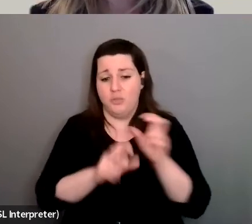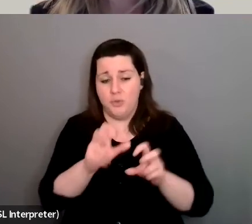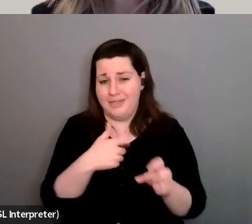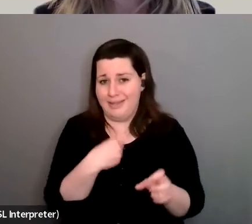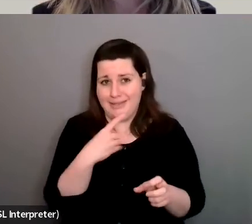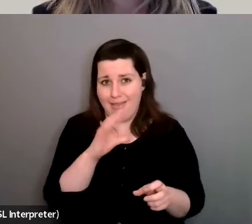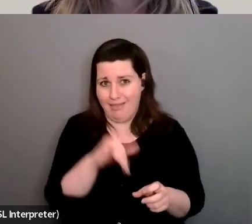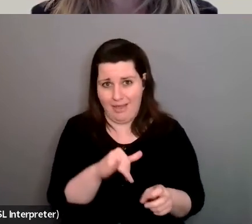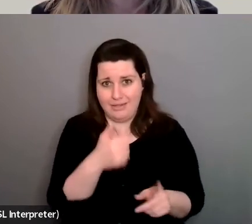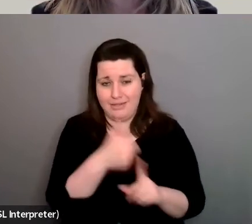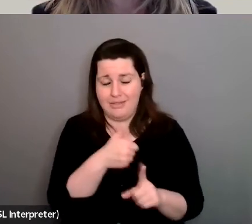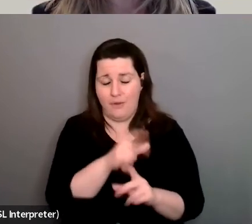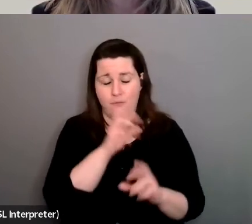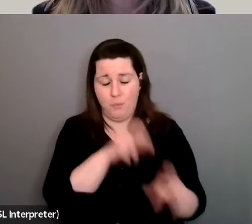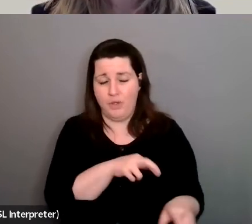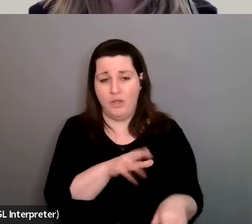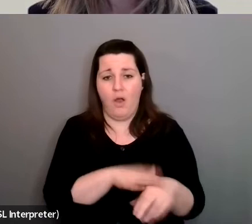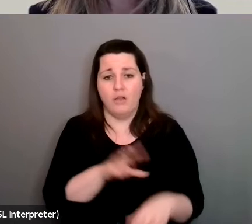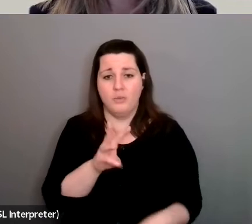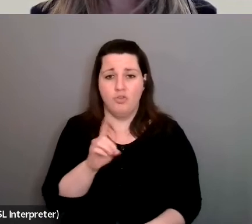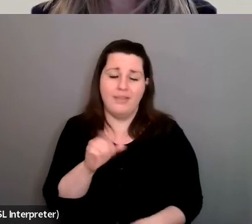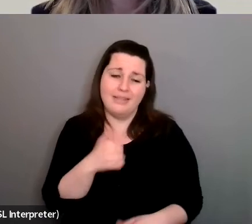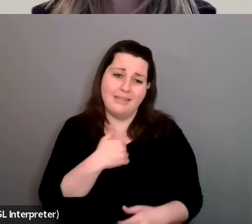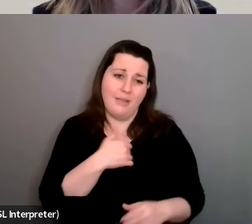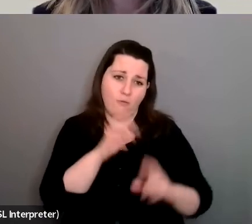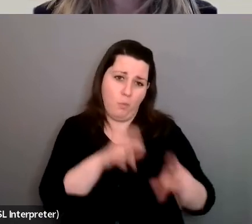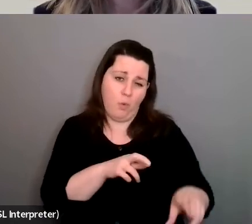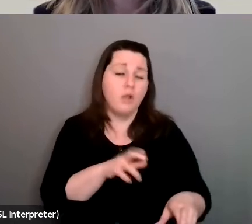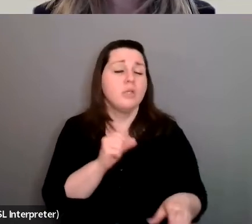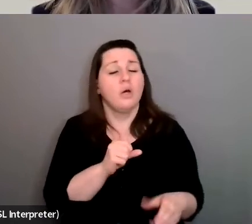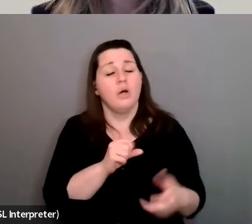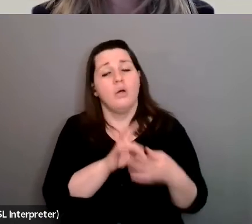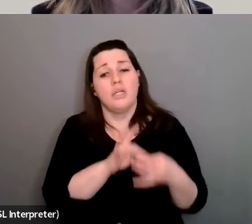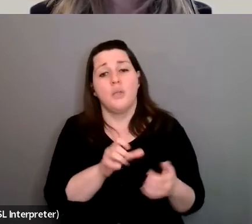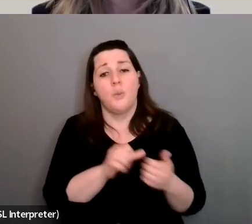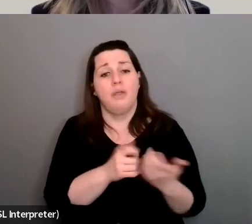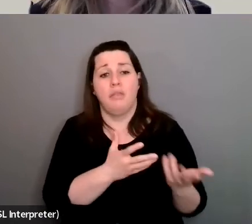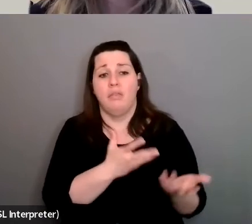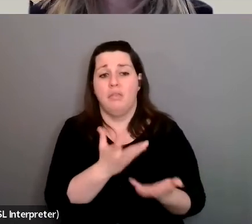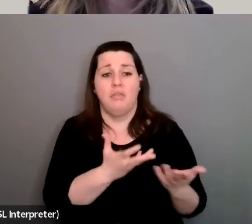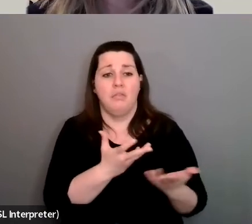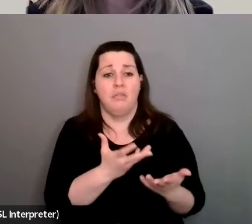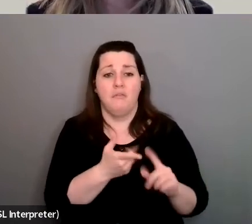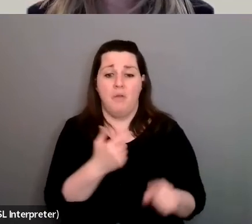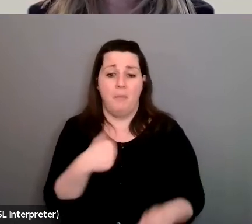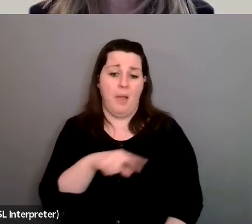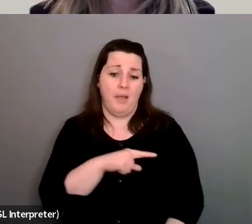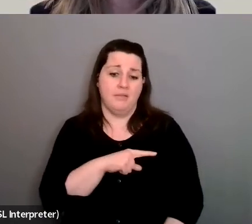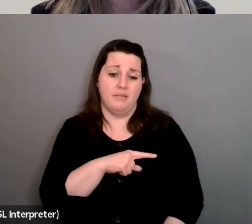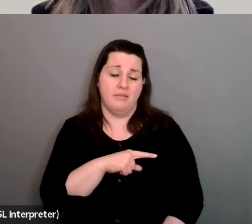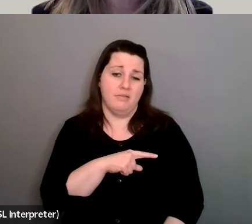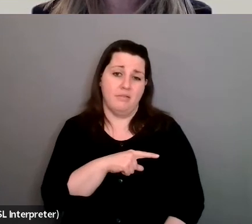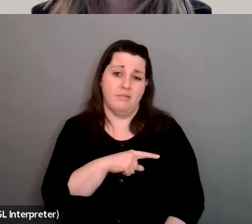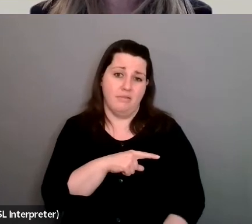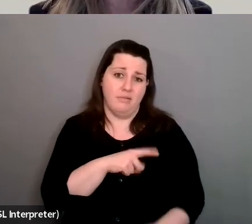On the withdrawals, it's self-reported. So in terms of, from us as the program, the